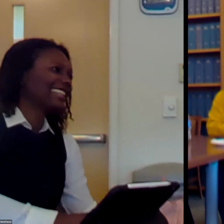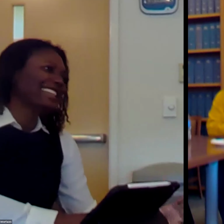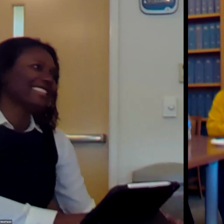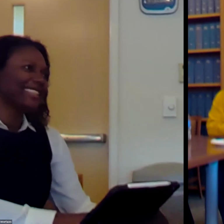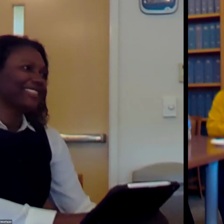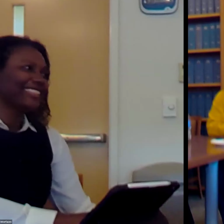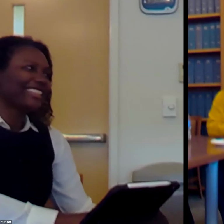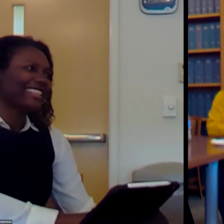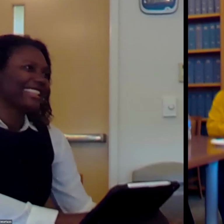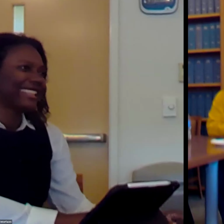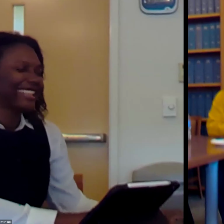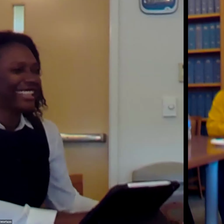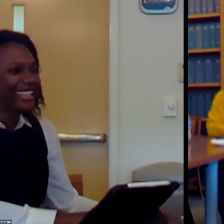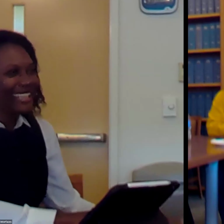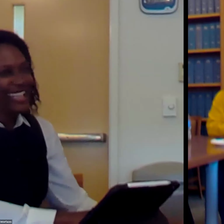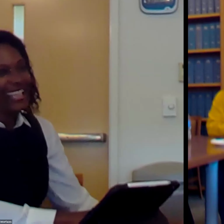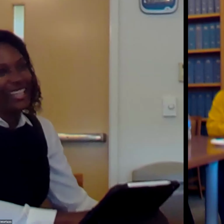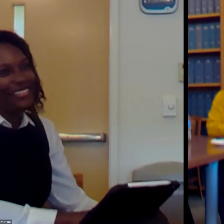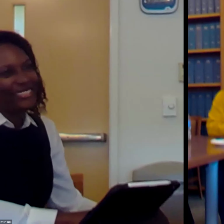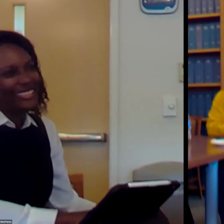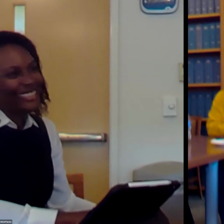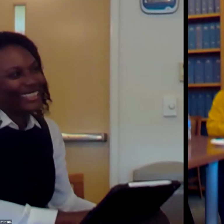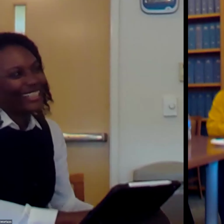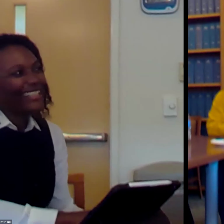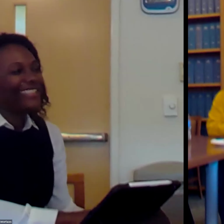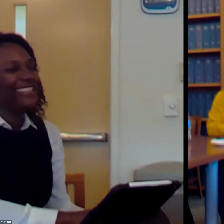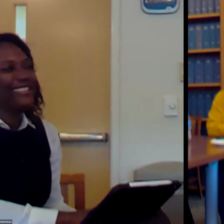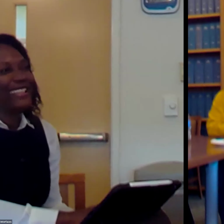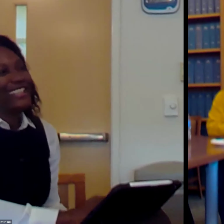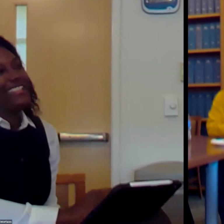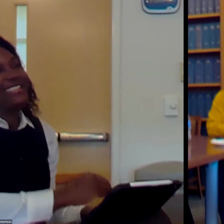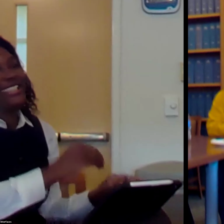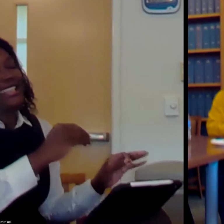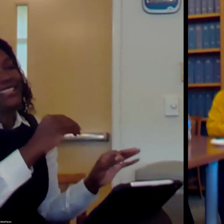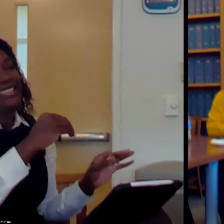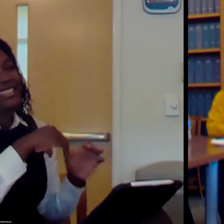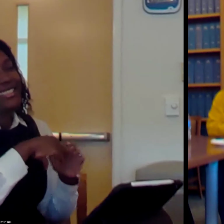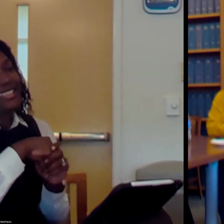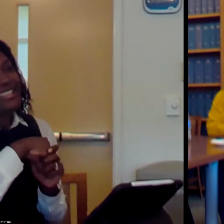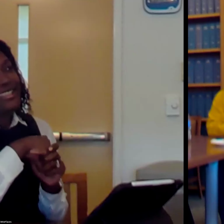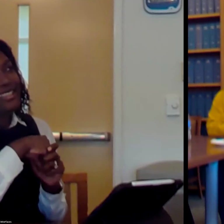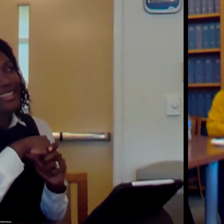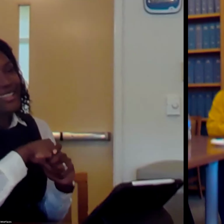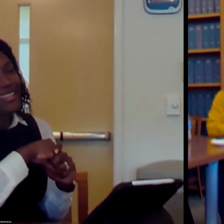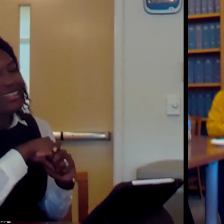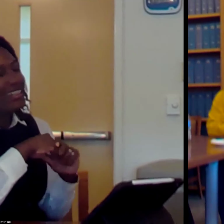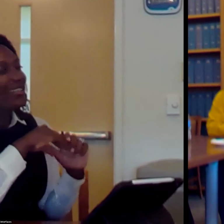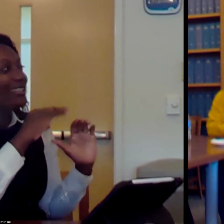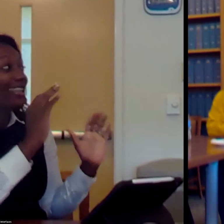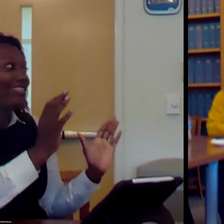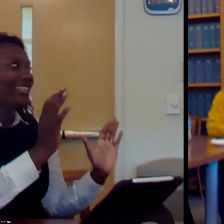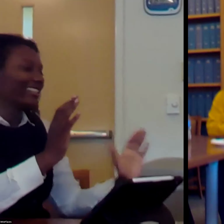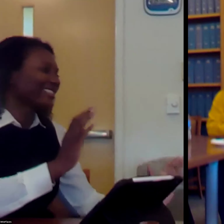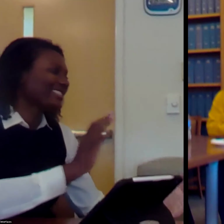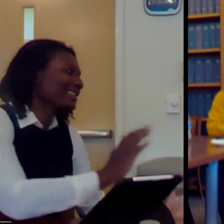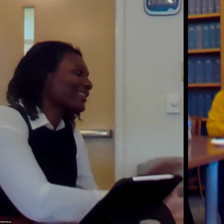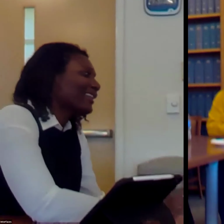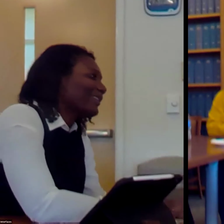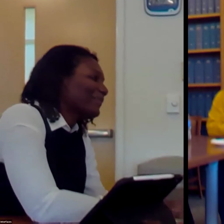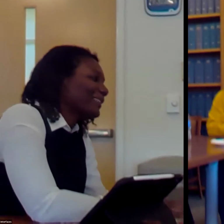your images. Just here go. And be like, so yeah, I mean. There are a ton